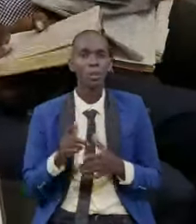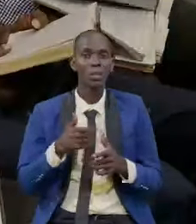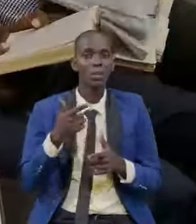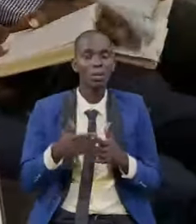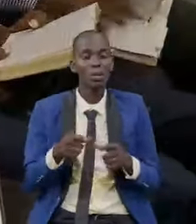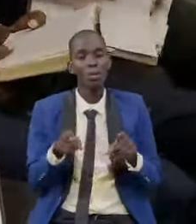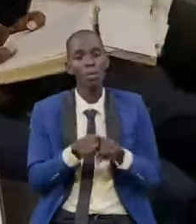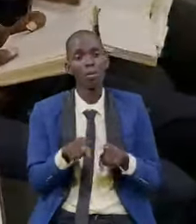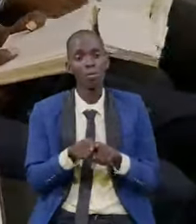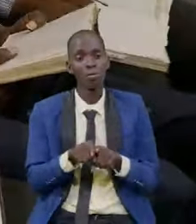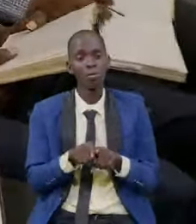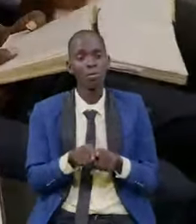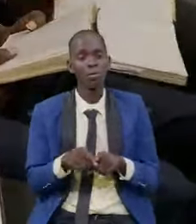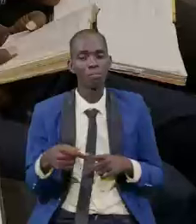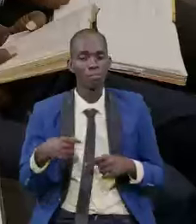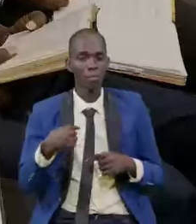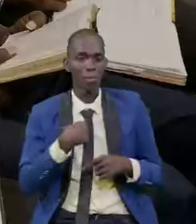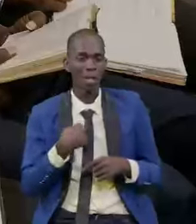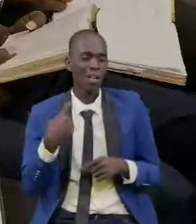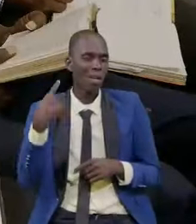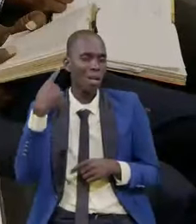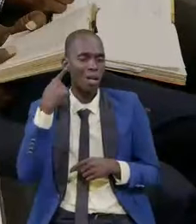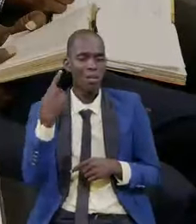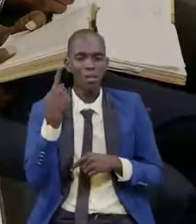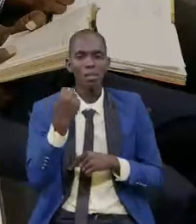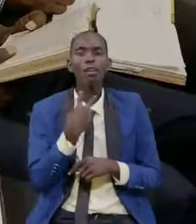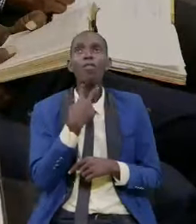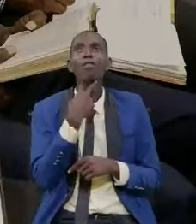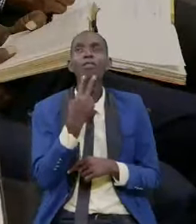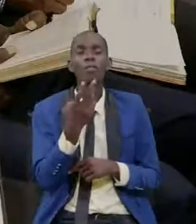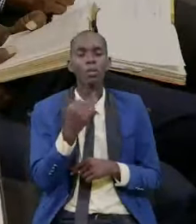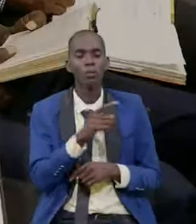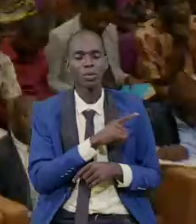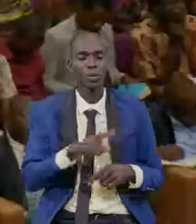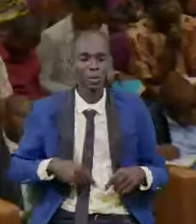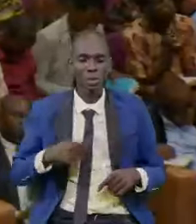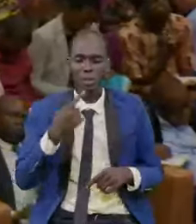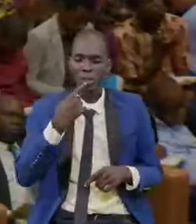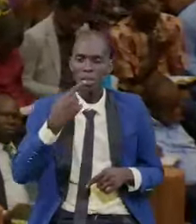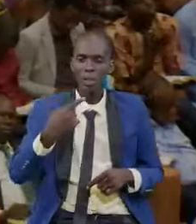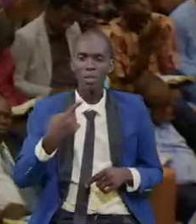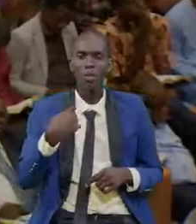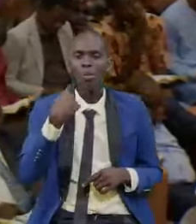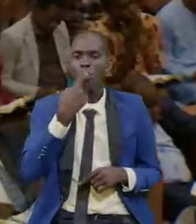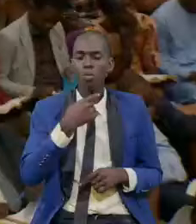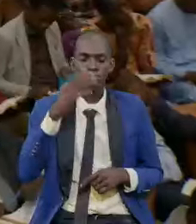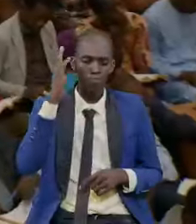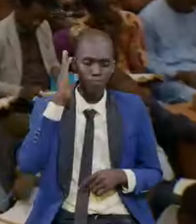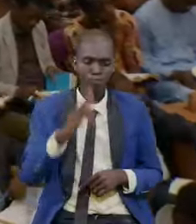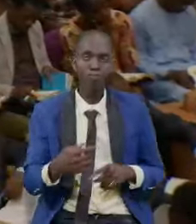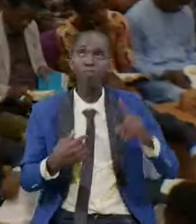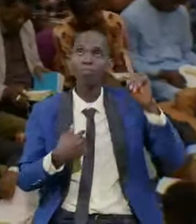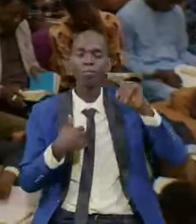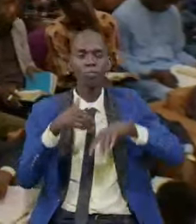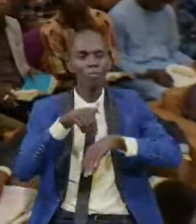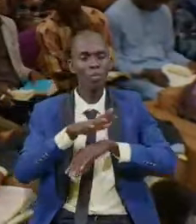also I heard the voice of the Lord saying, whom shall I send? After